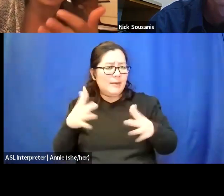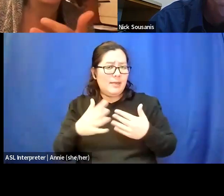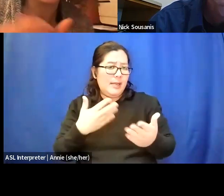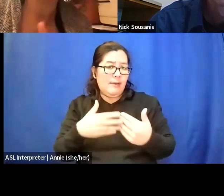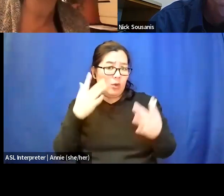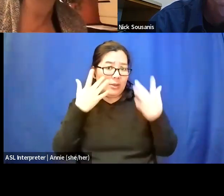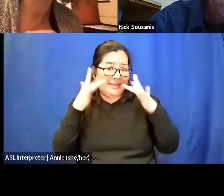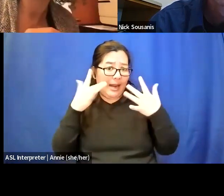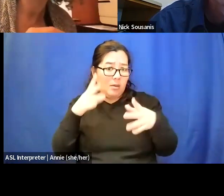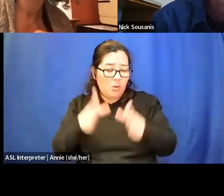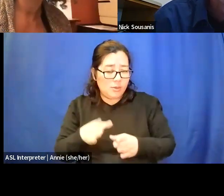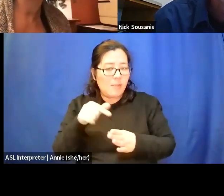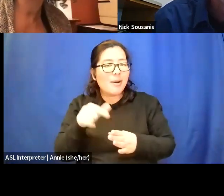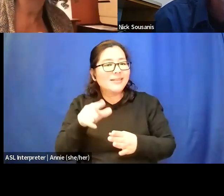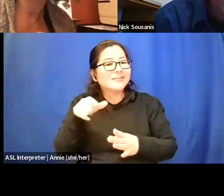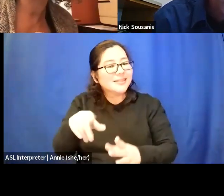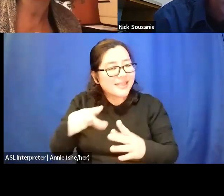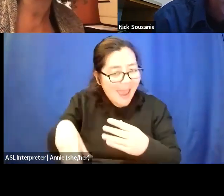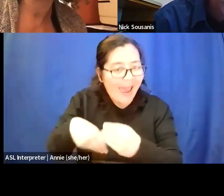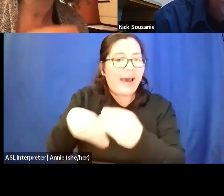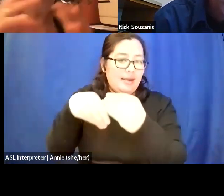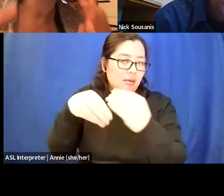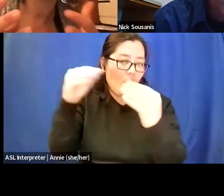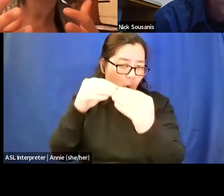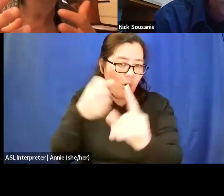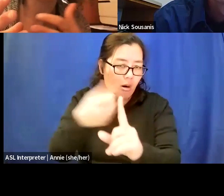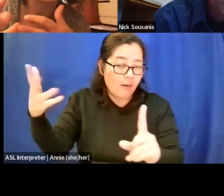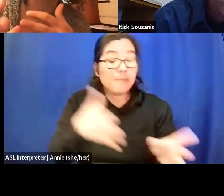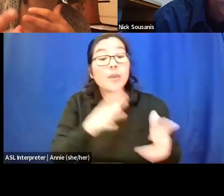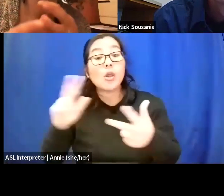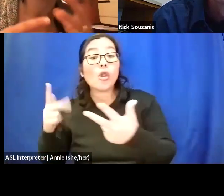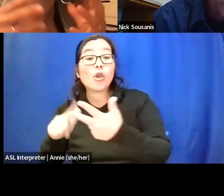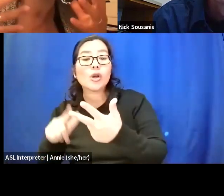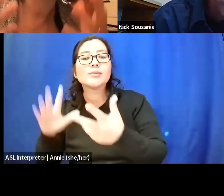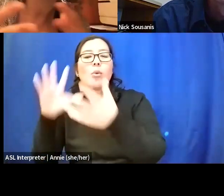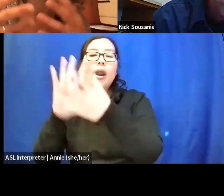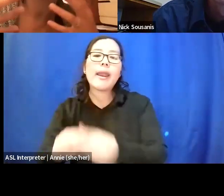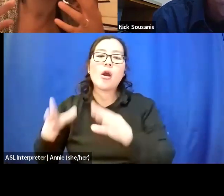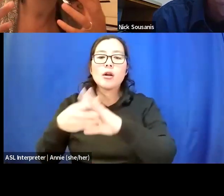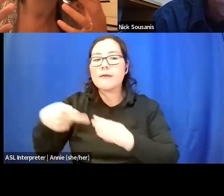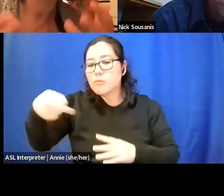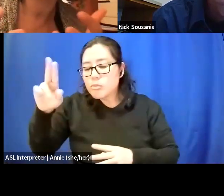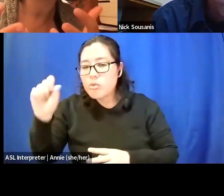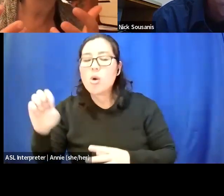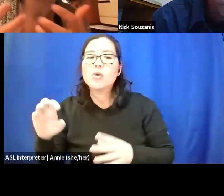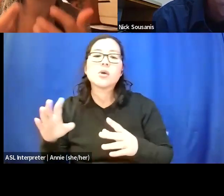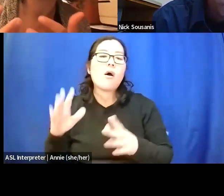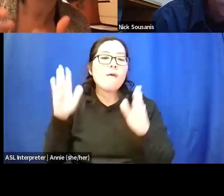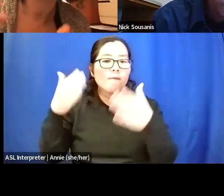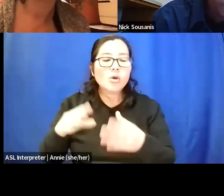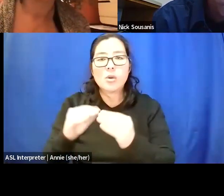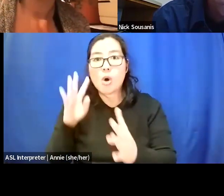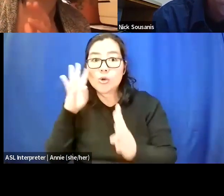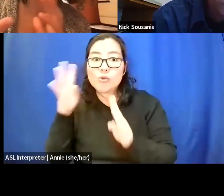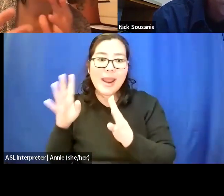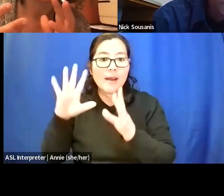the person who created those visuals. And the third is that narrative prose, trying to kind of focus on being more creative and